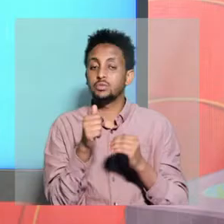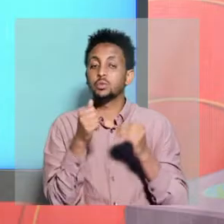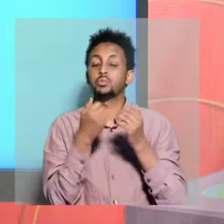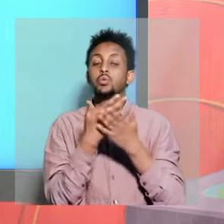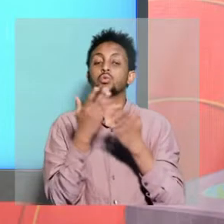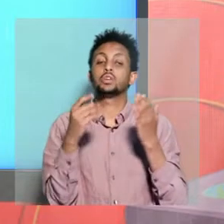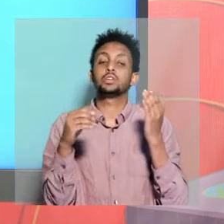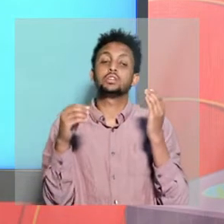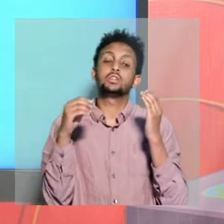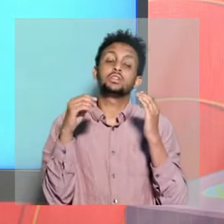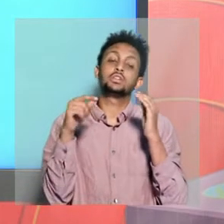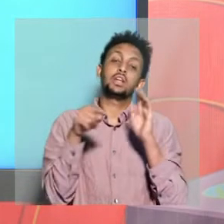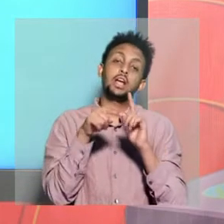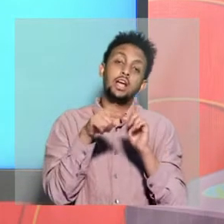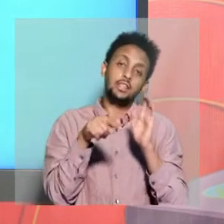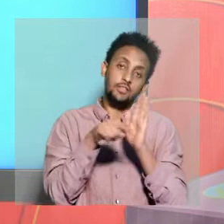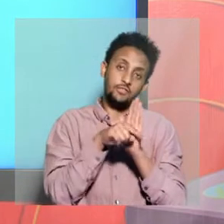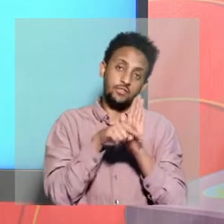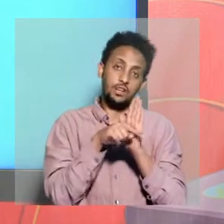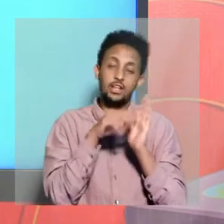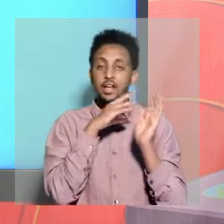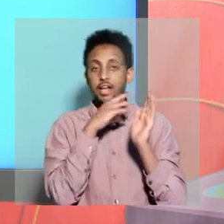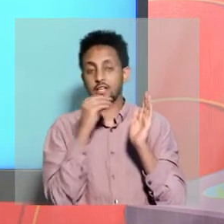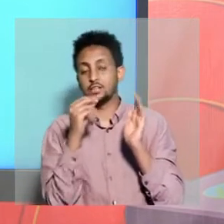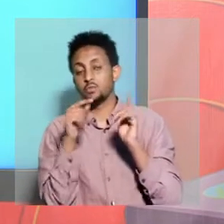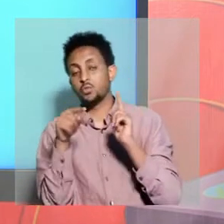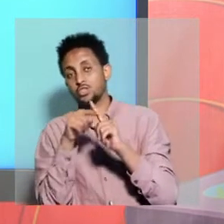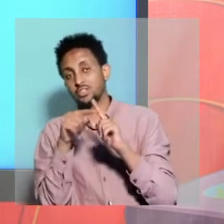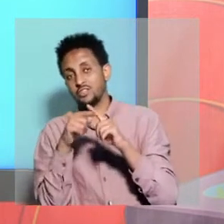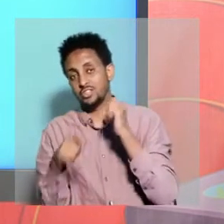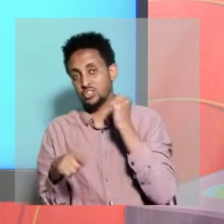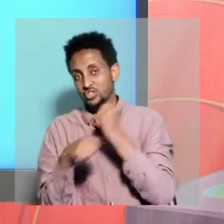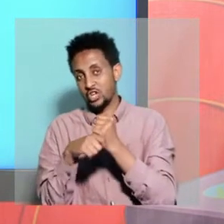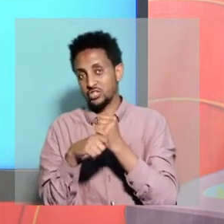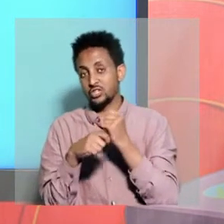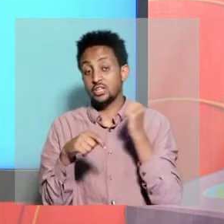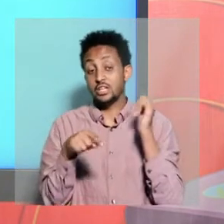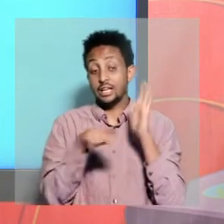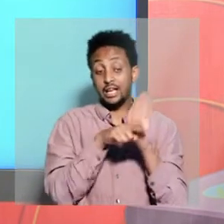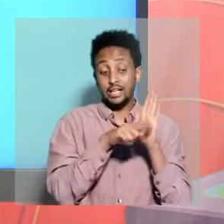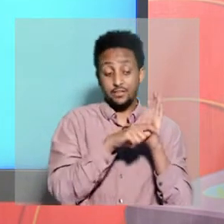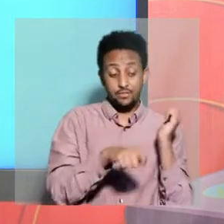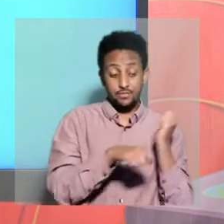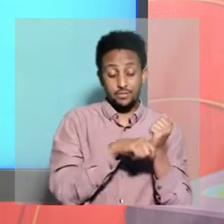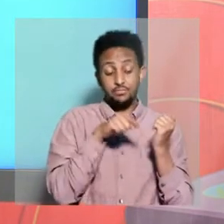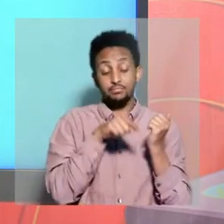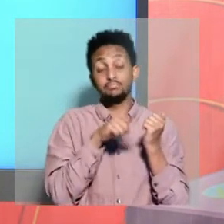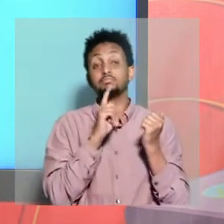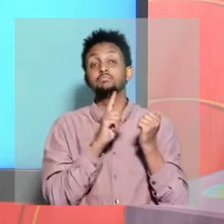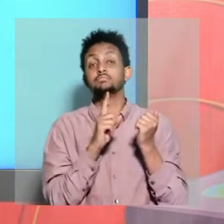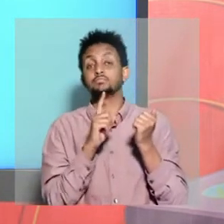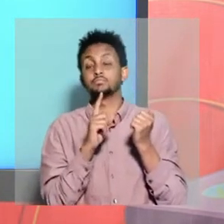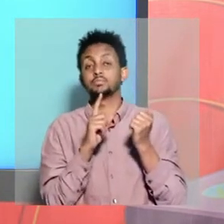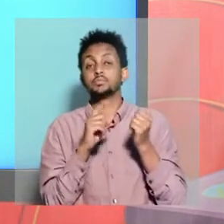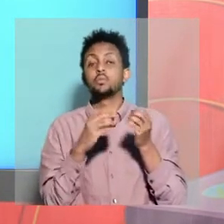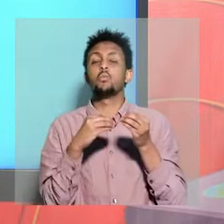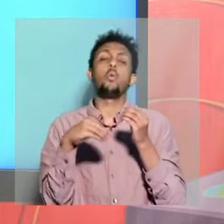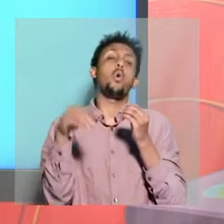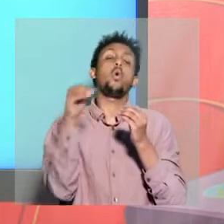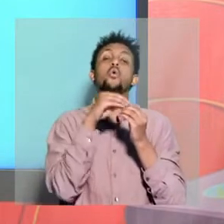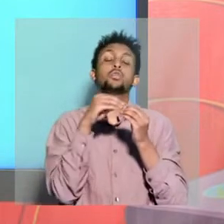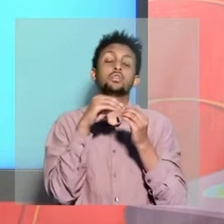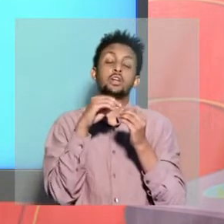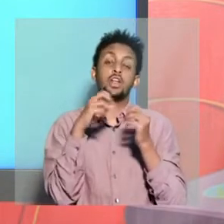protons. There can be a negatively charged bodies and positively charged bodies. Negatively charged bodies consists more electrons